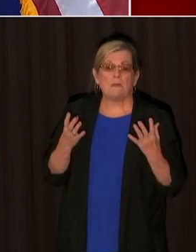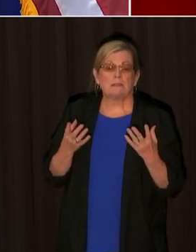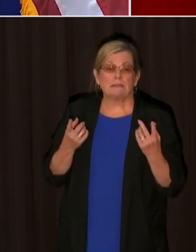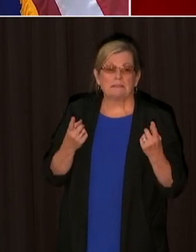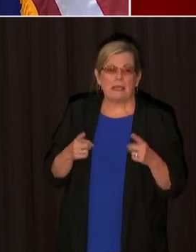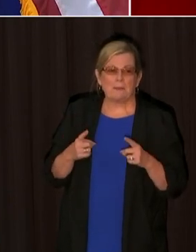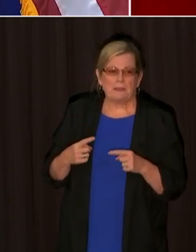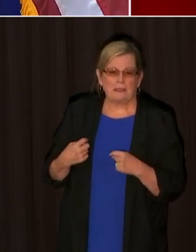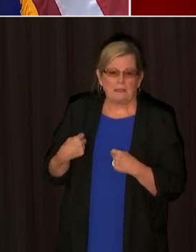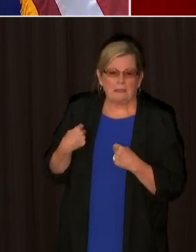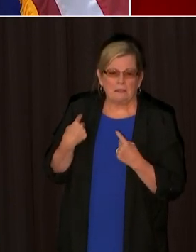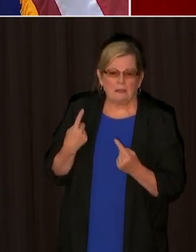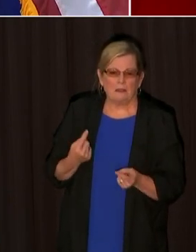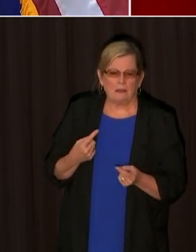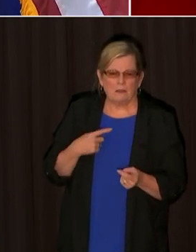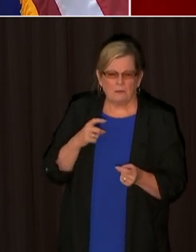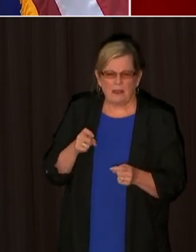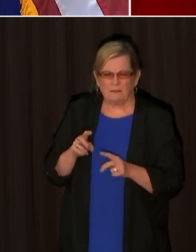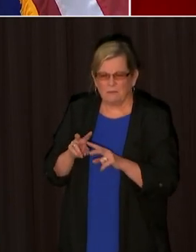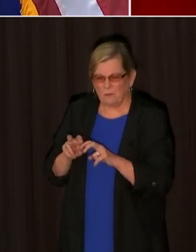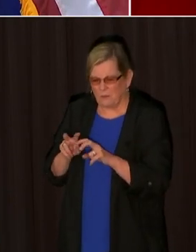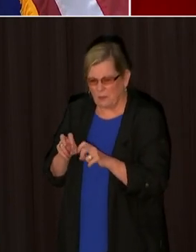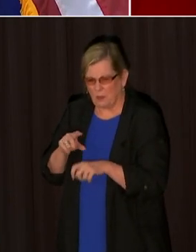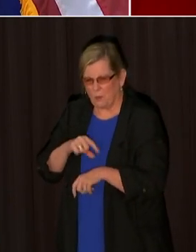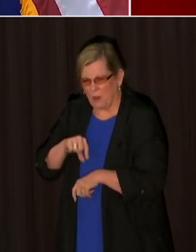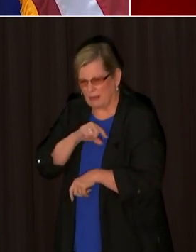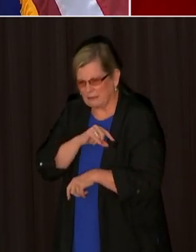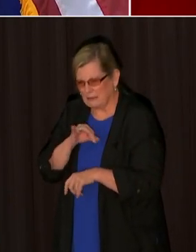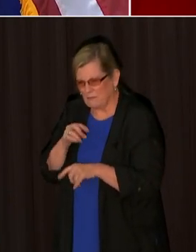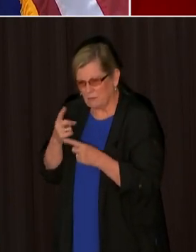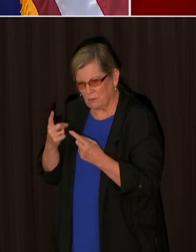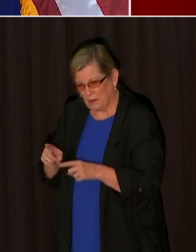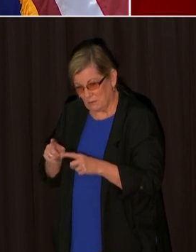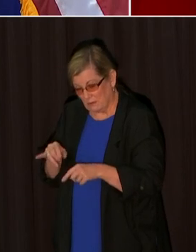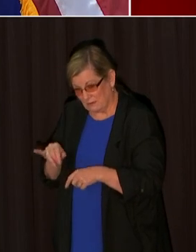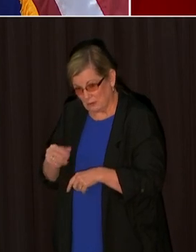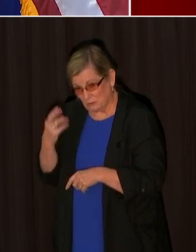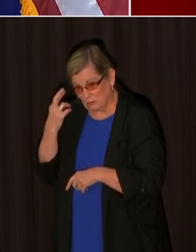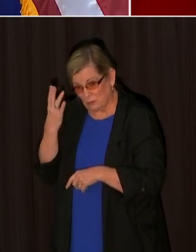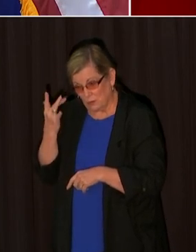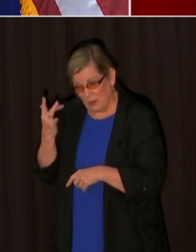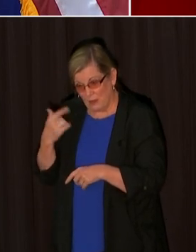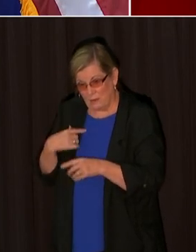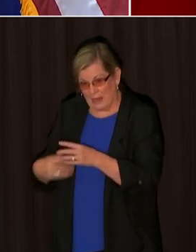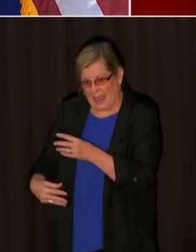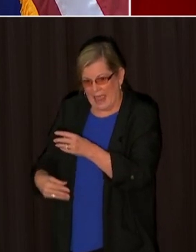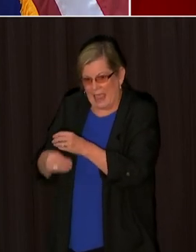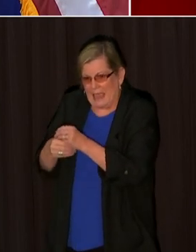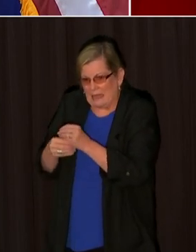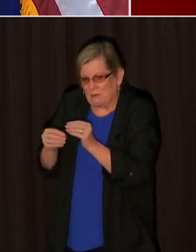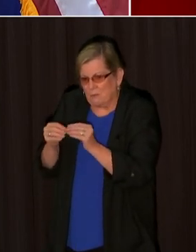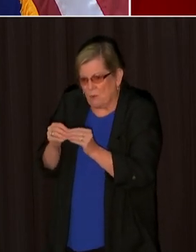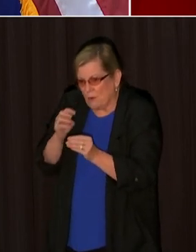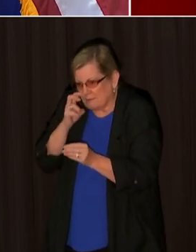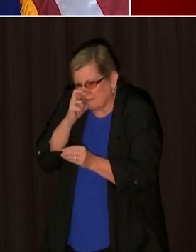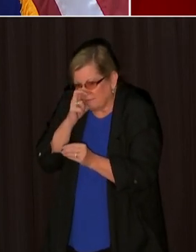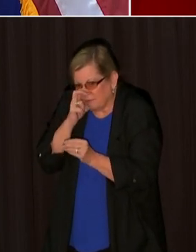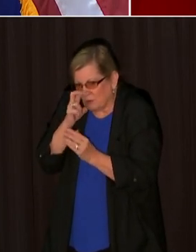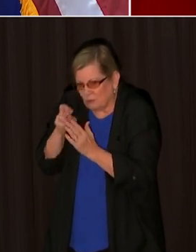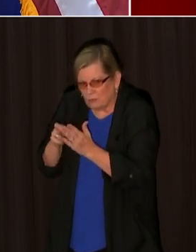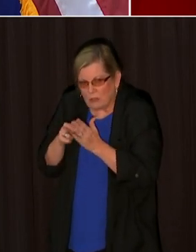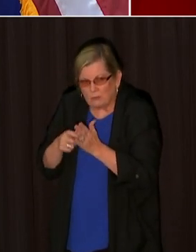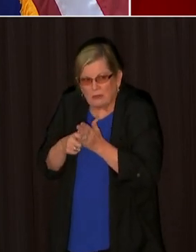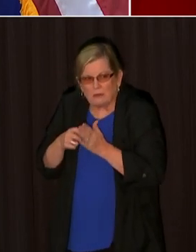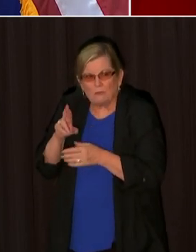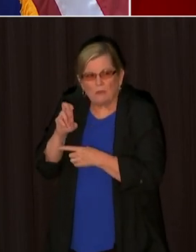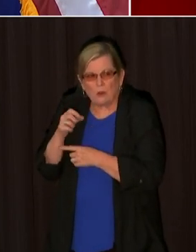the quality of what is going on, which is why we add additional metrics and why we say there's more